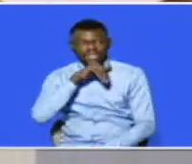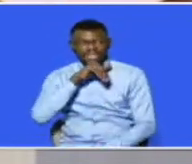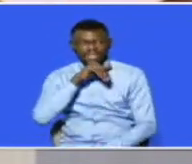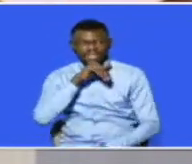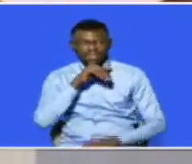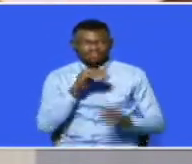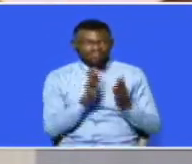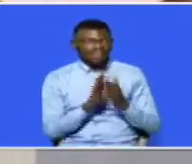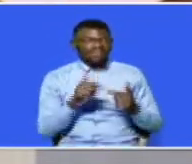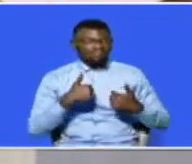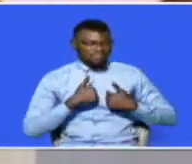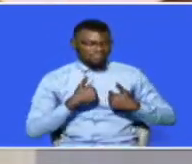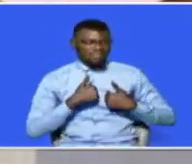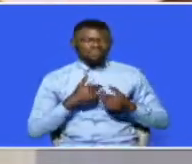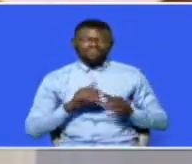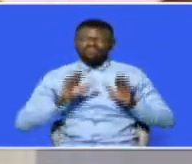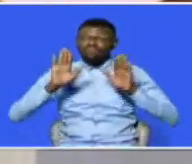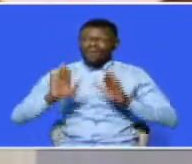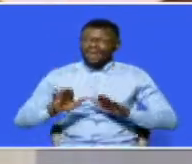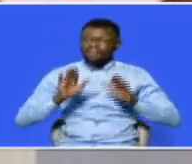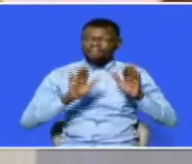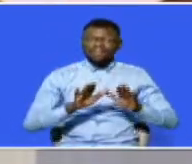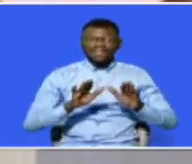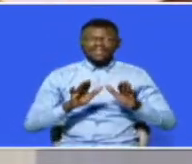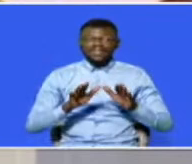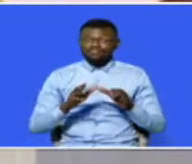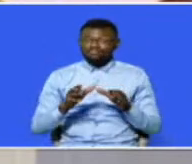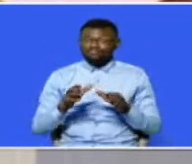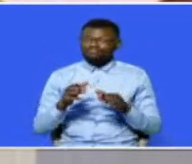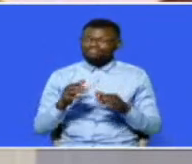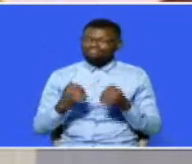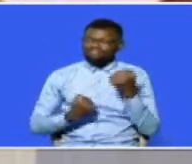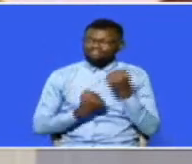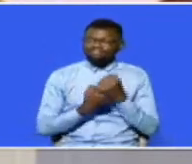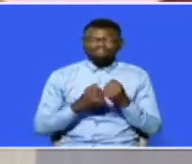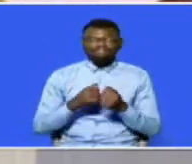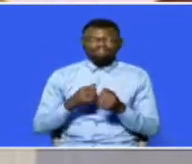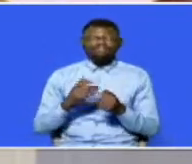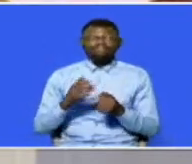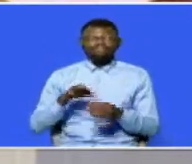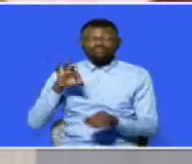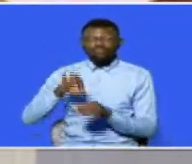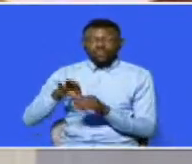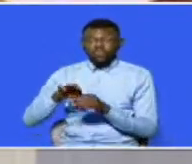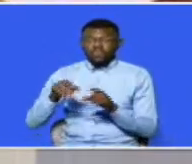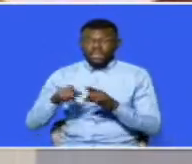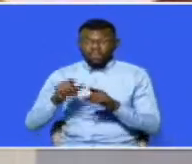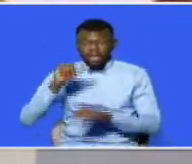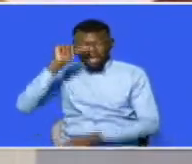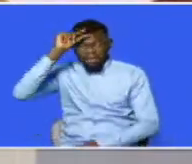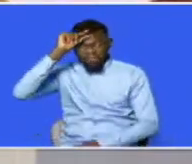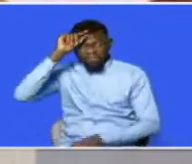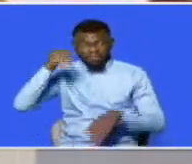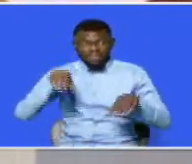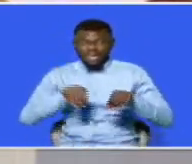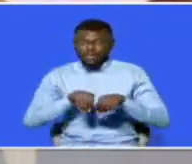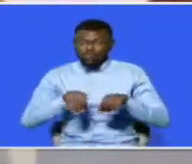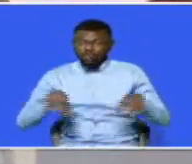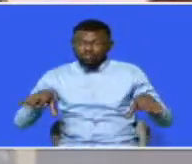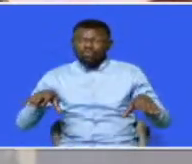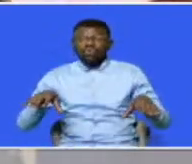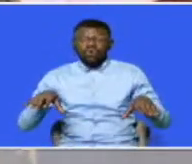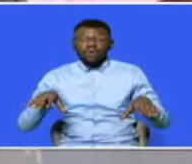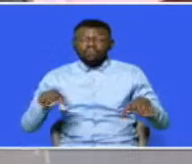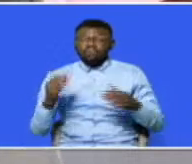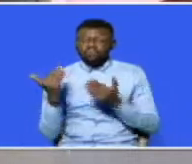Campaign. Na hii serikali mnaona ya ugatuzi ni sisi tumereta. We are the ones who brought the evolution in